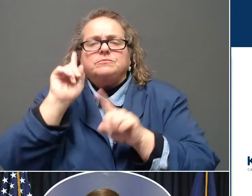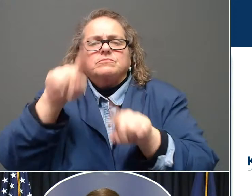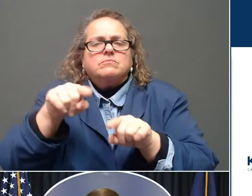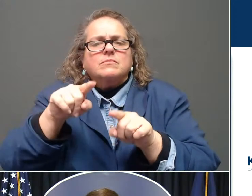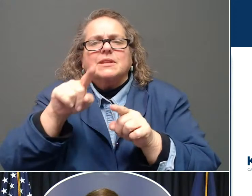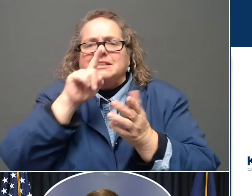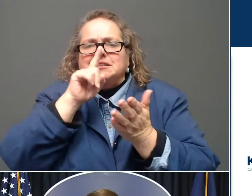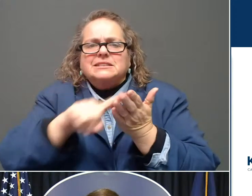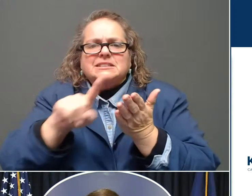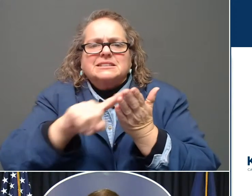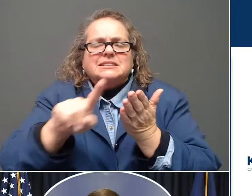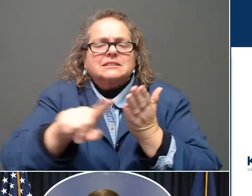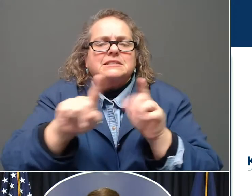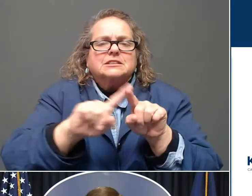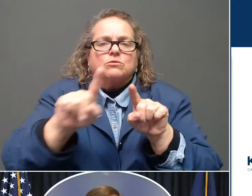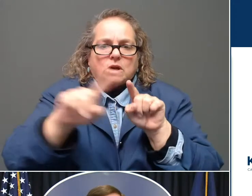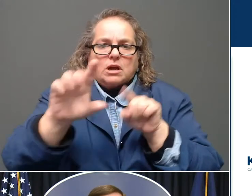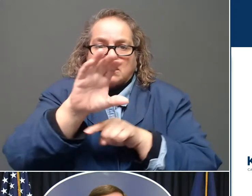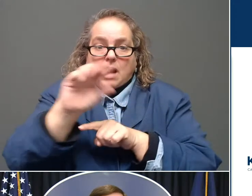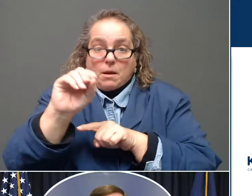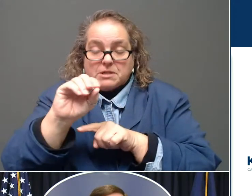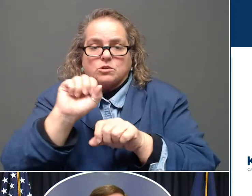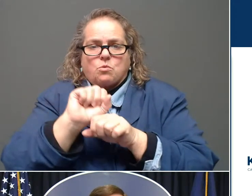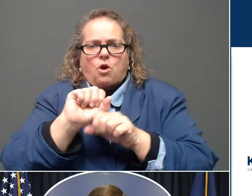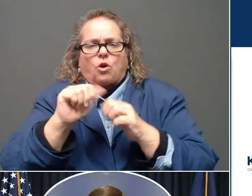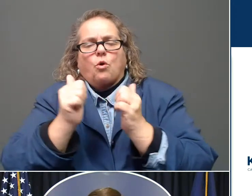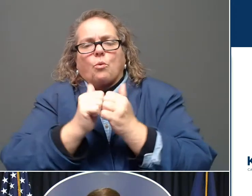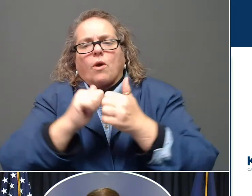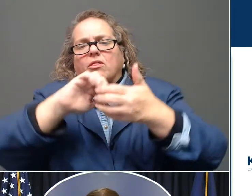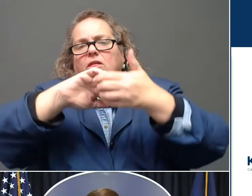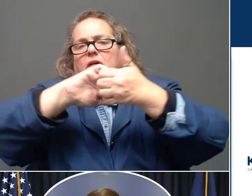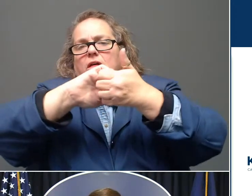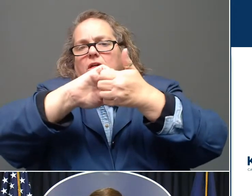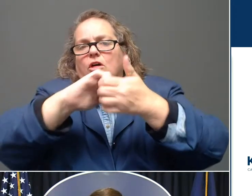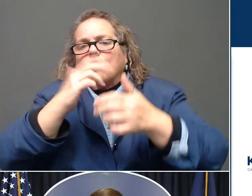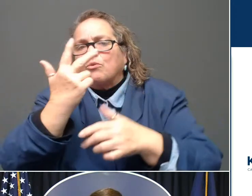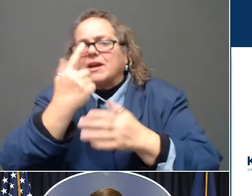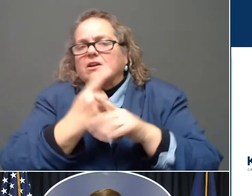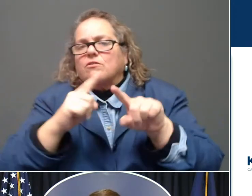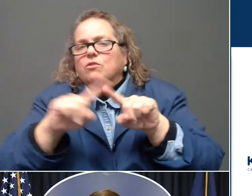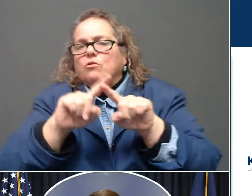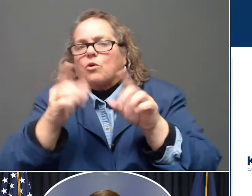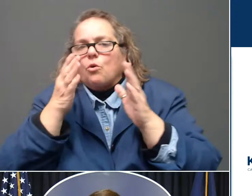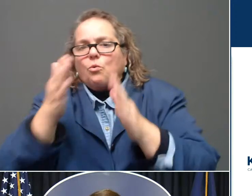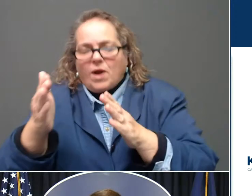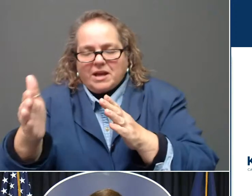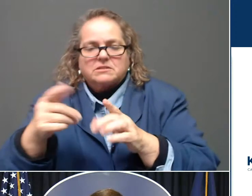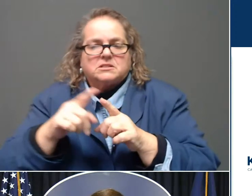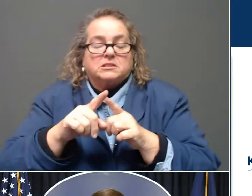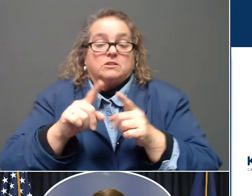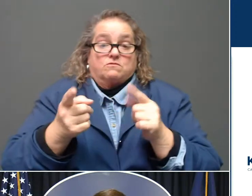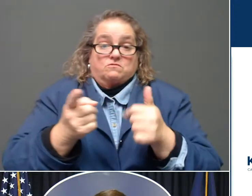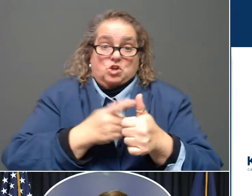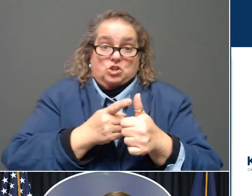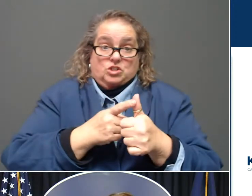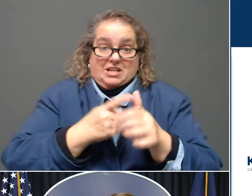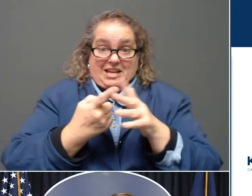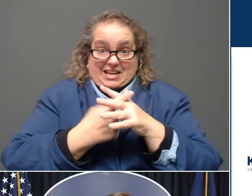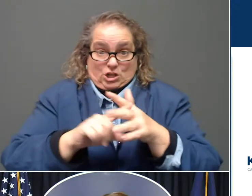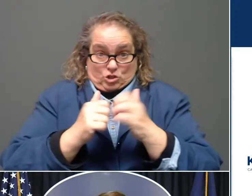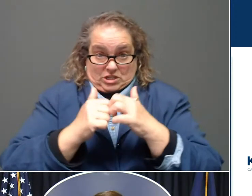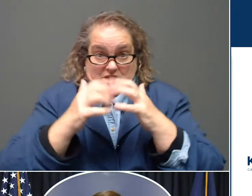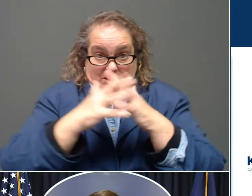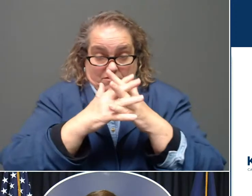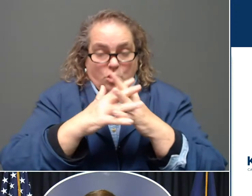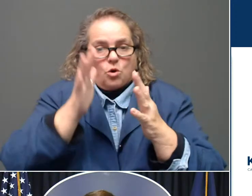in 3 ways to seed the ground for long-term economic success. First, the initiative will introduce